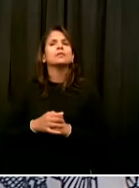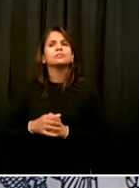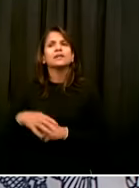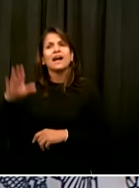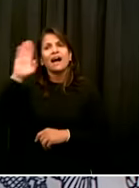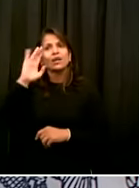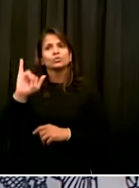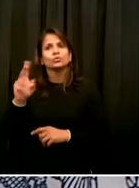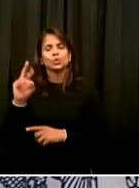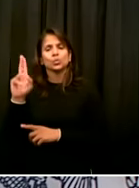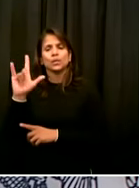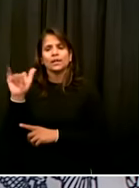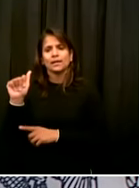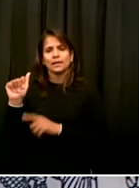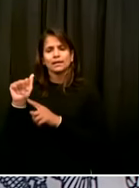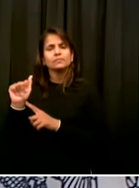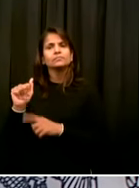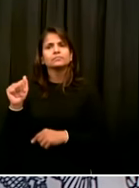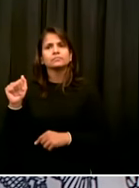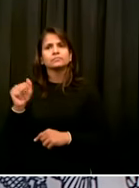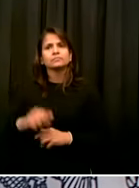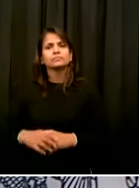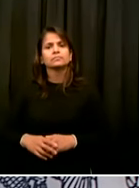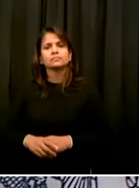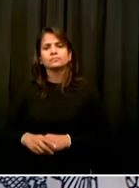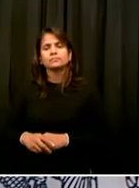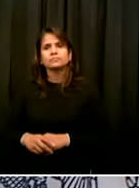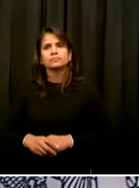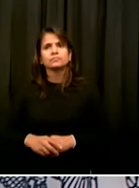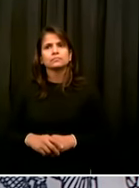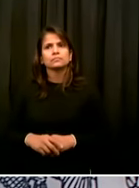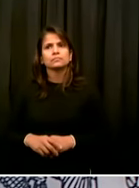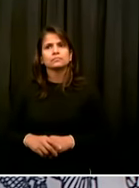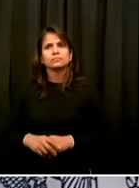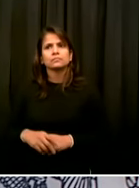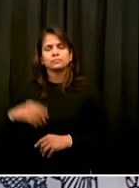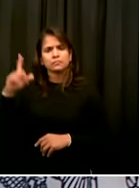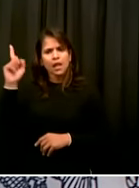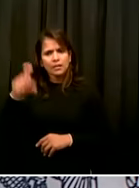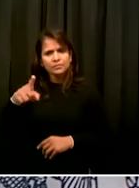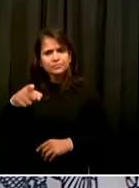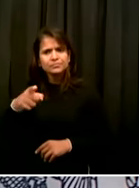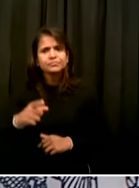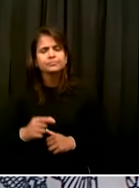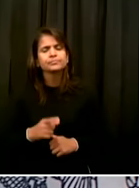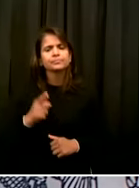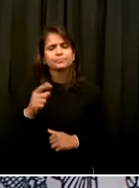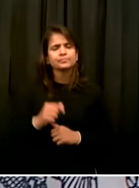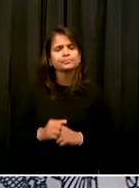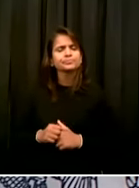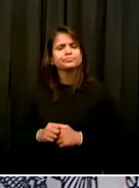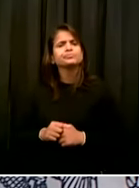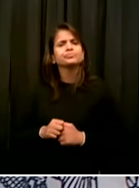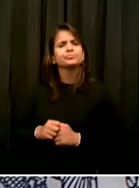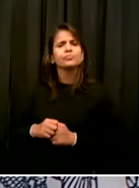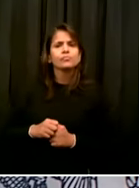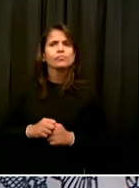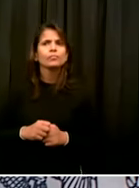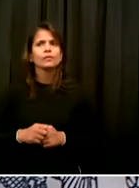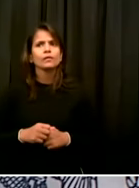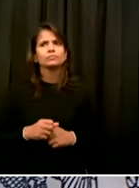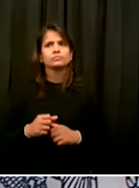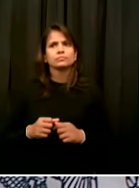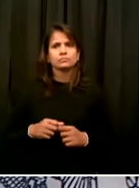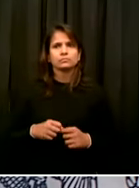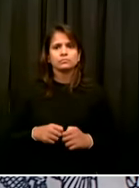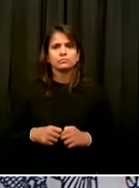So my question regarding how you count coronavirus patients, are